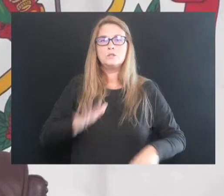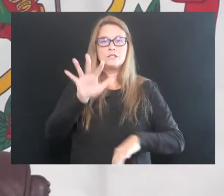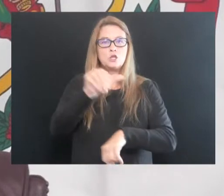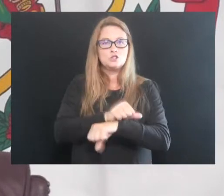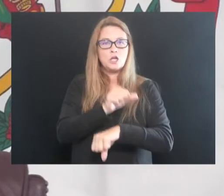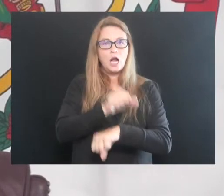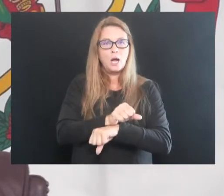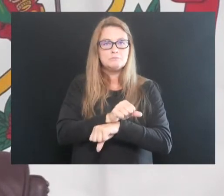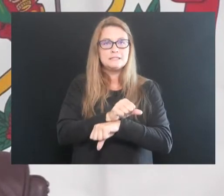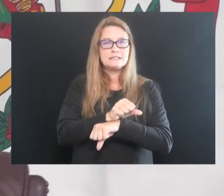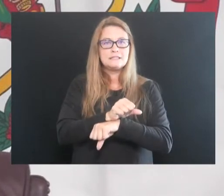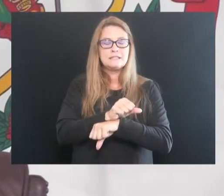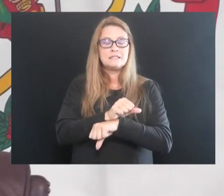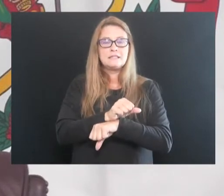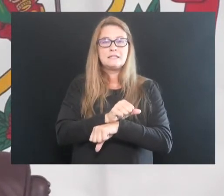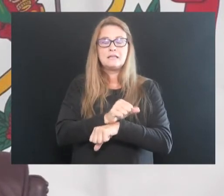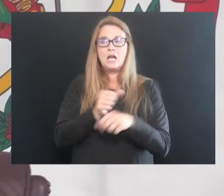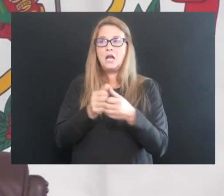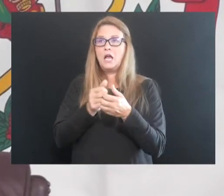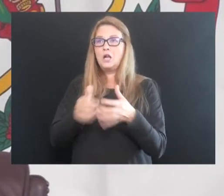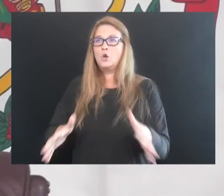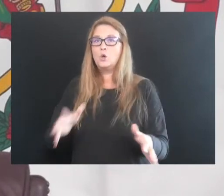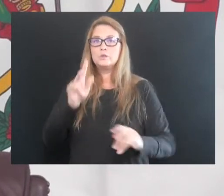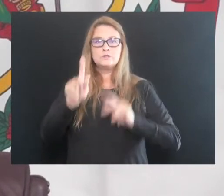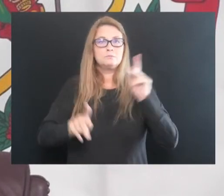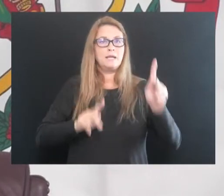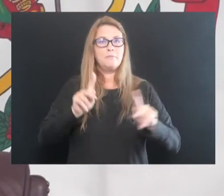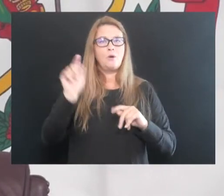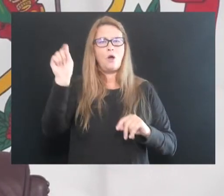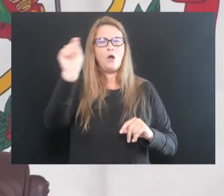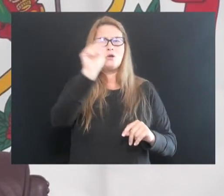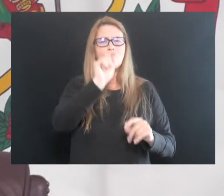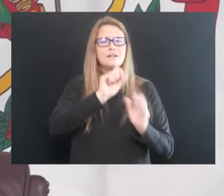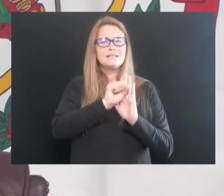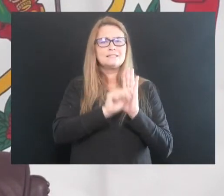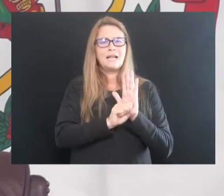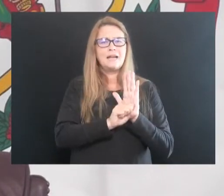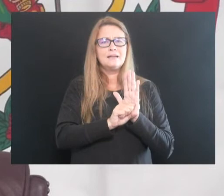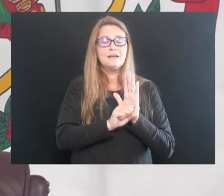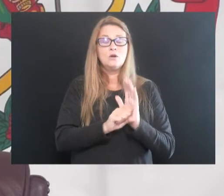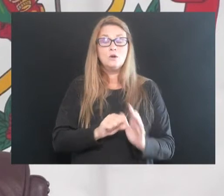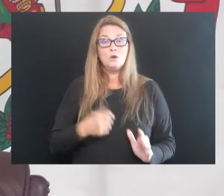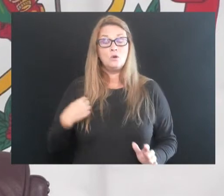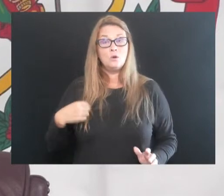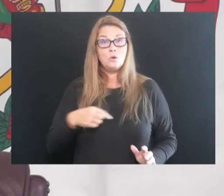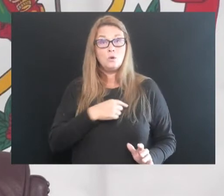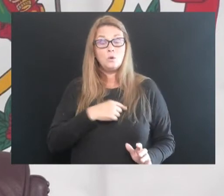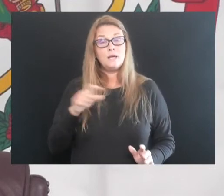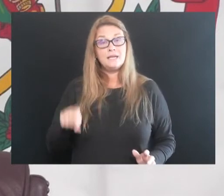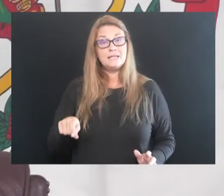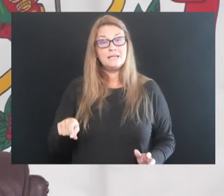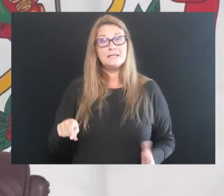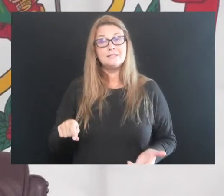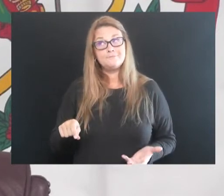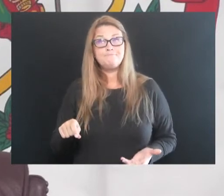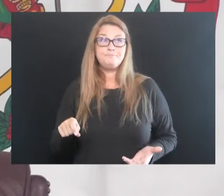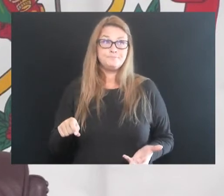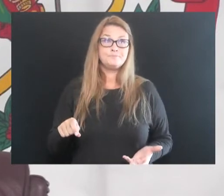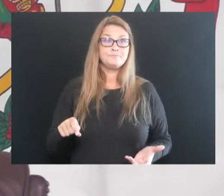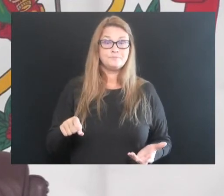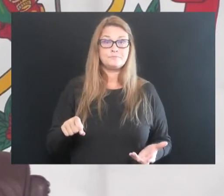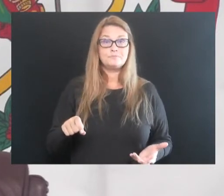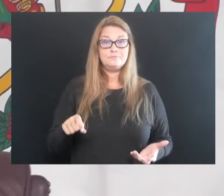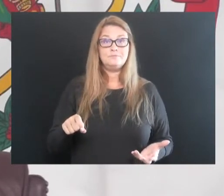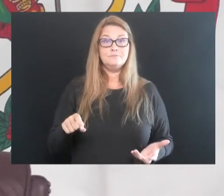and left and everything, and lose people across this state. You know, we need to, but we need to